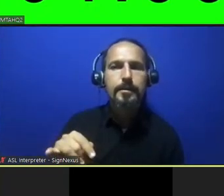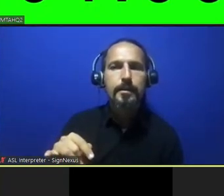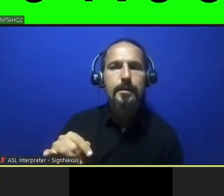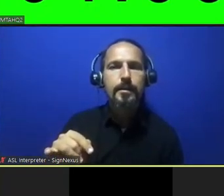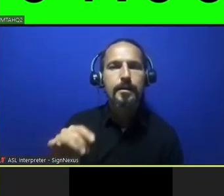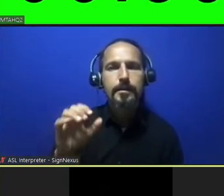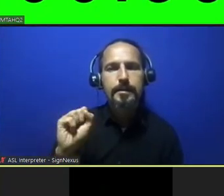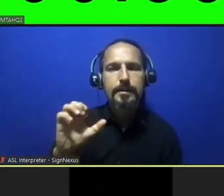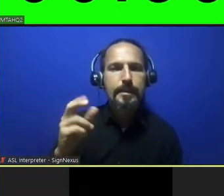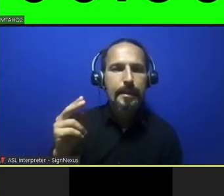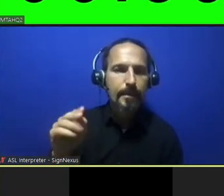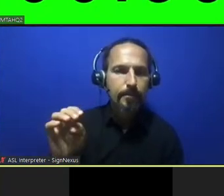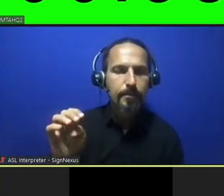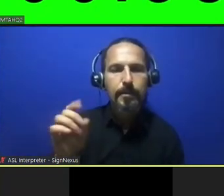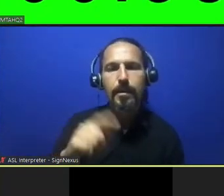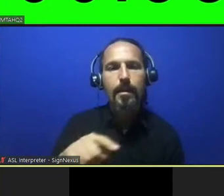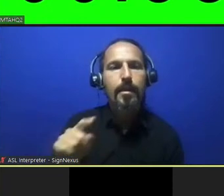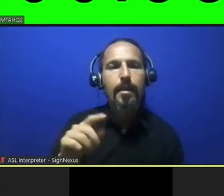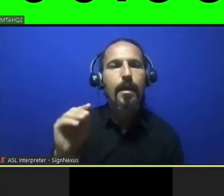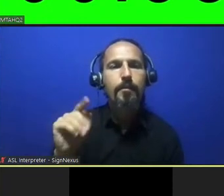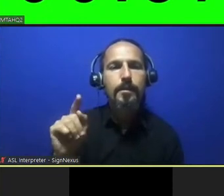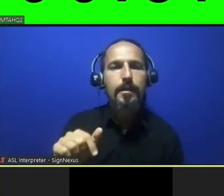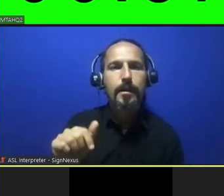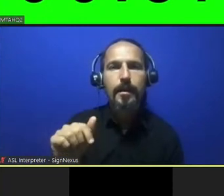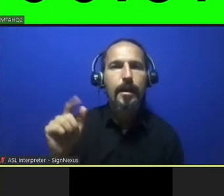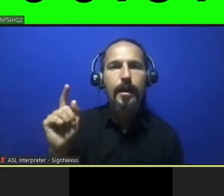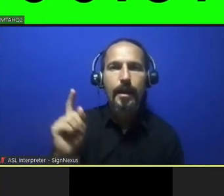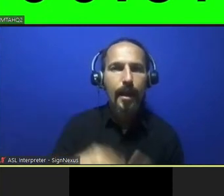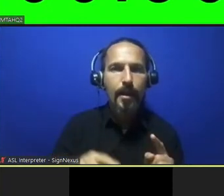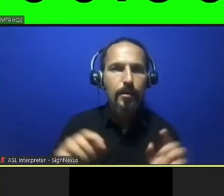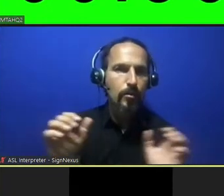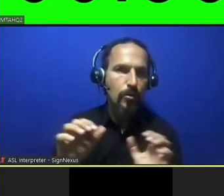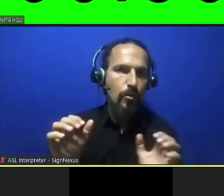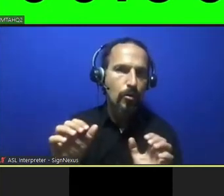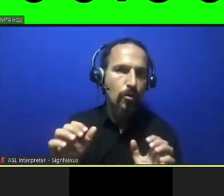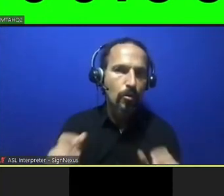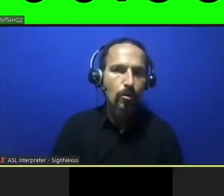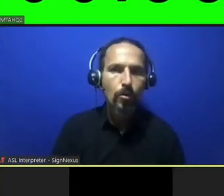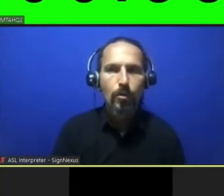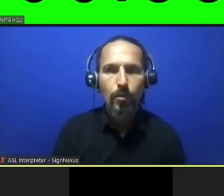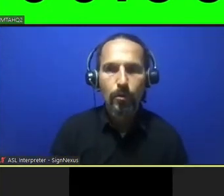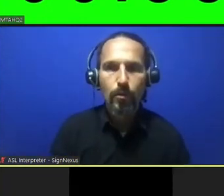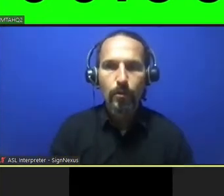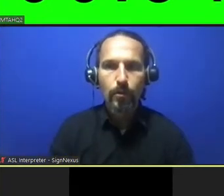never do course um